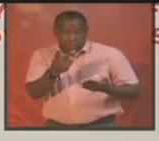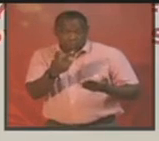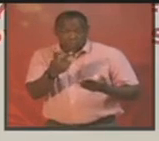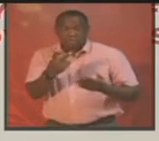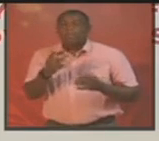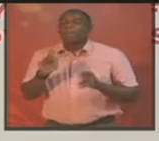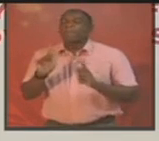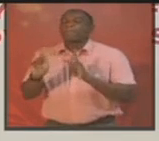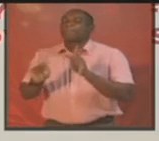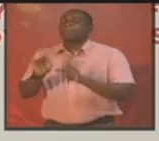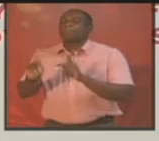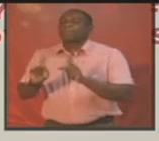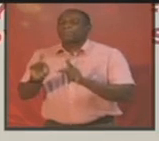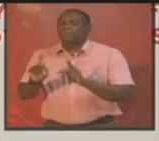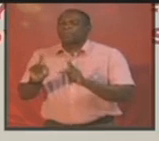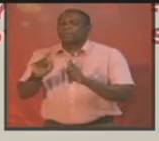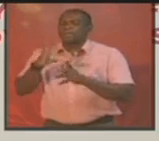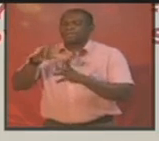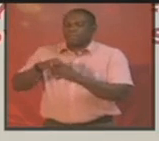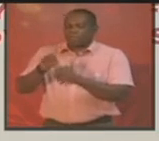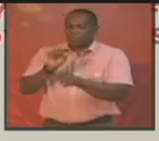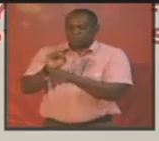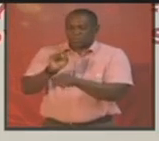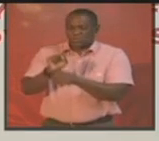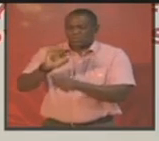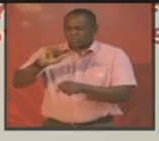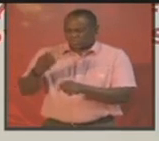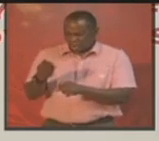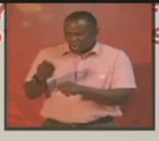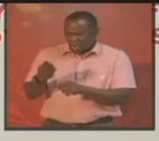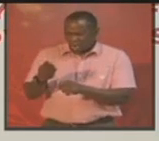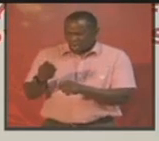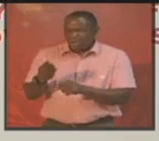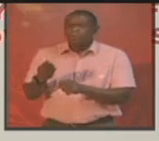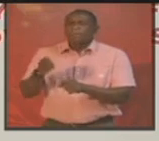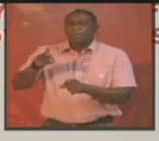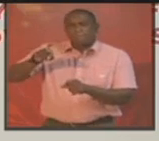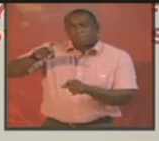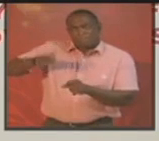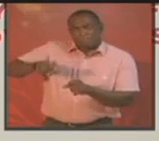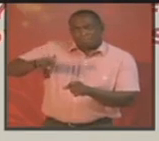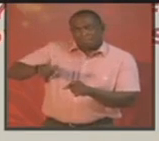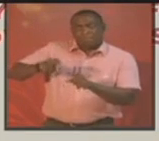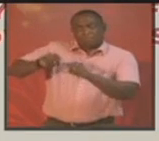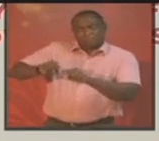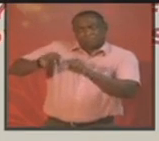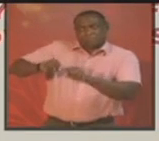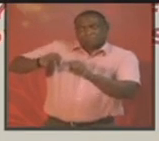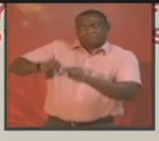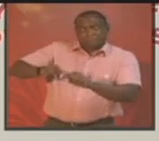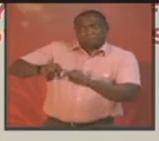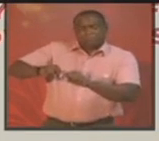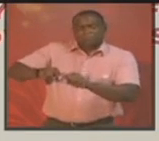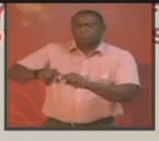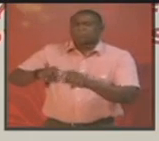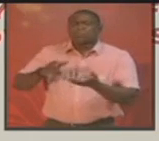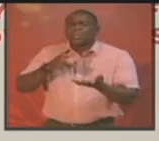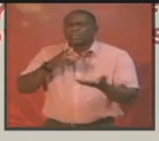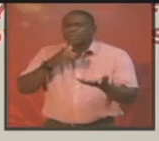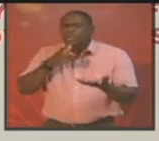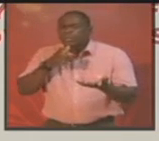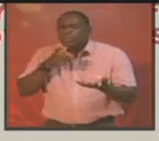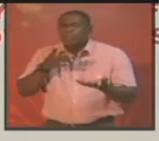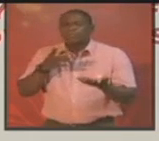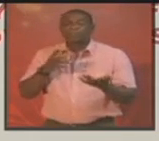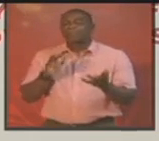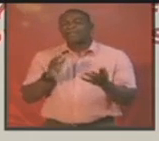but it's worth repeating, will be those persons who we depend on to keep the wheels of the country